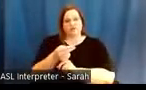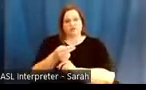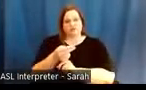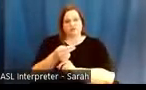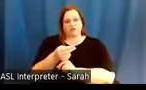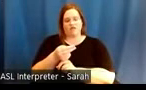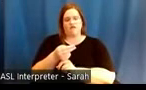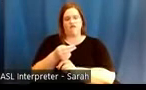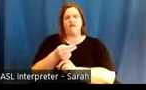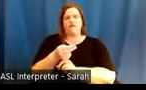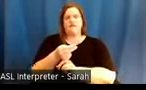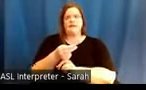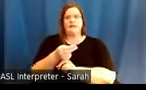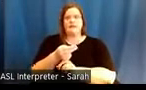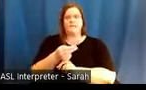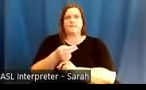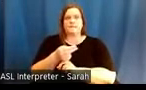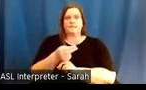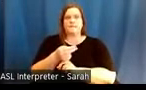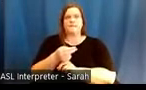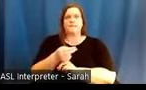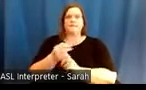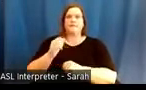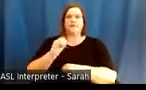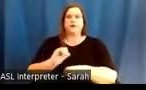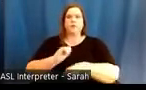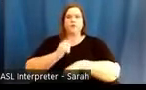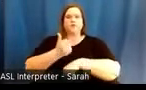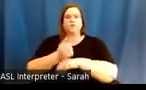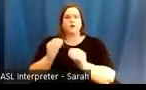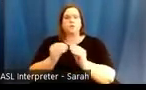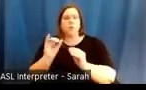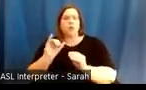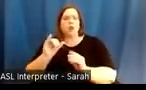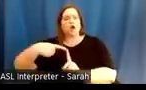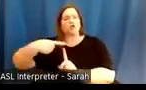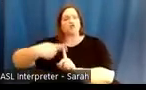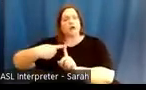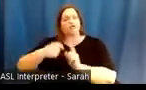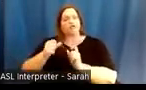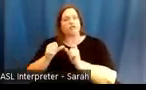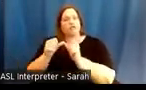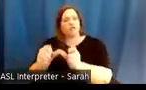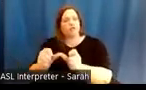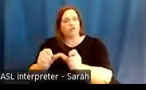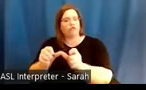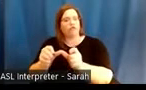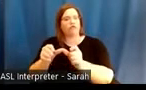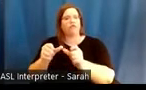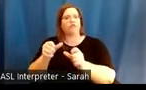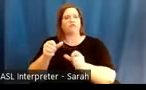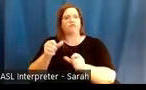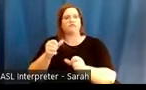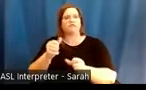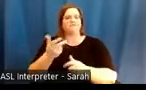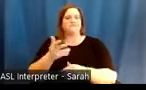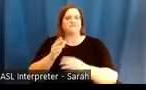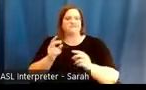was set up more as like a rental unit. So like an efficiency apartment,